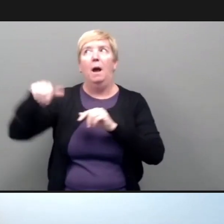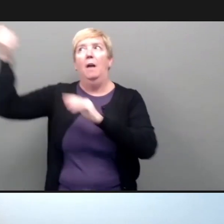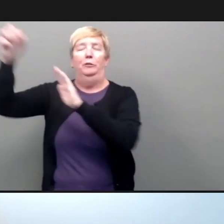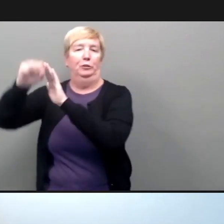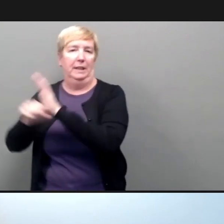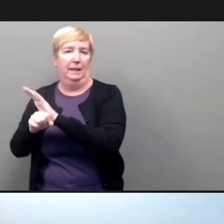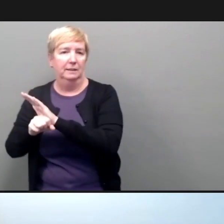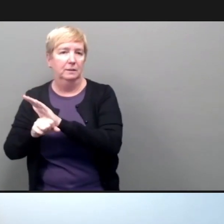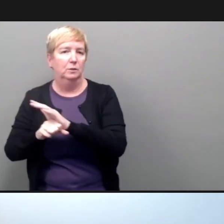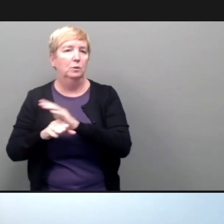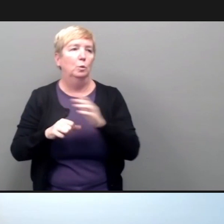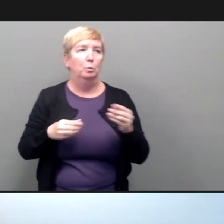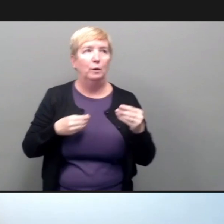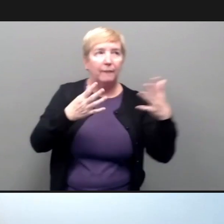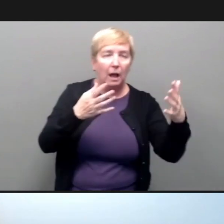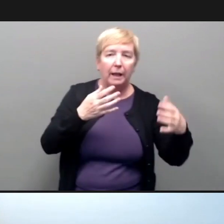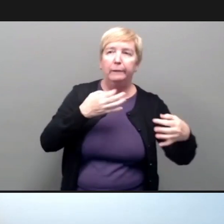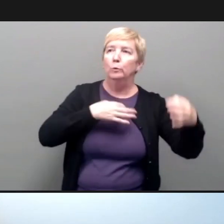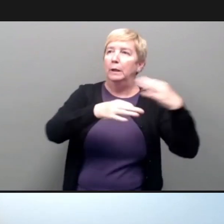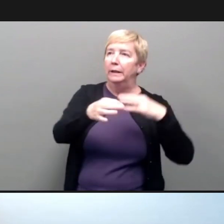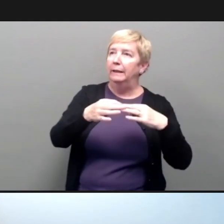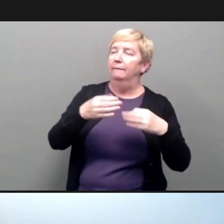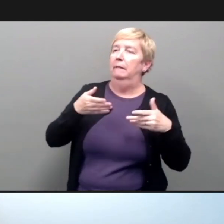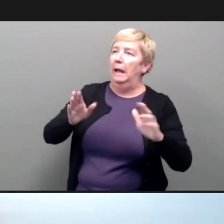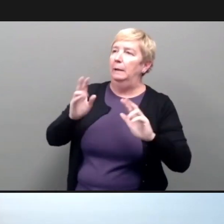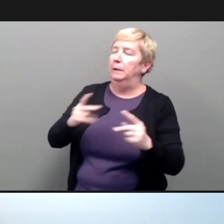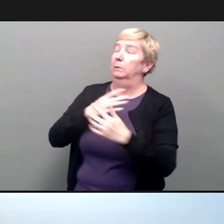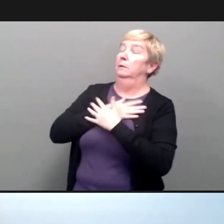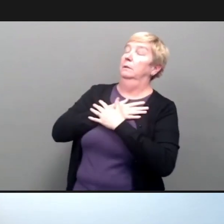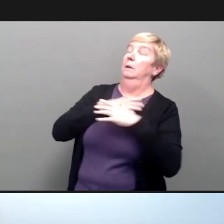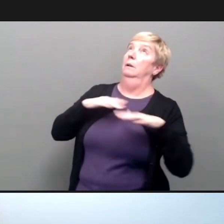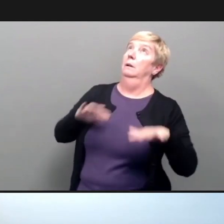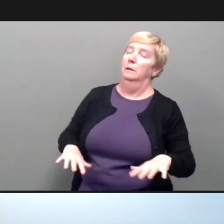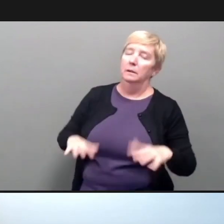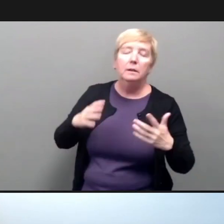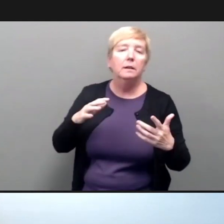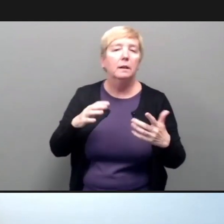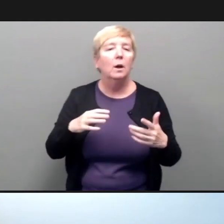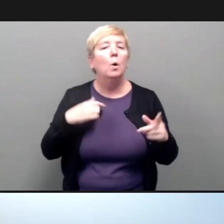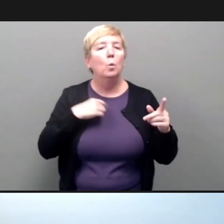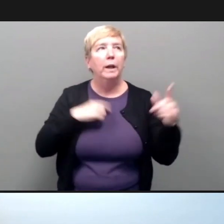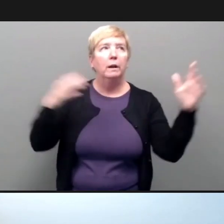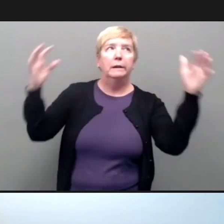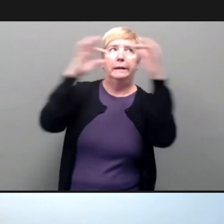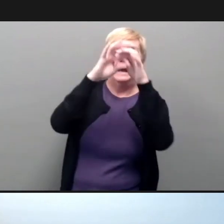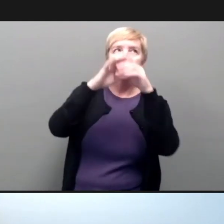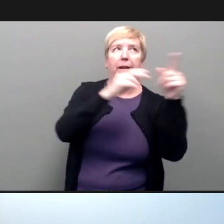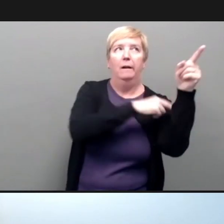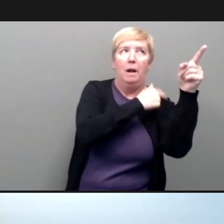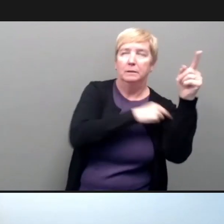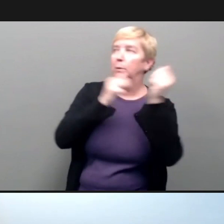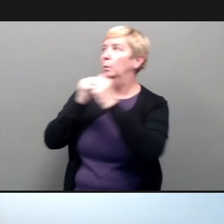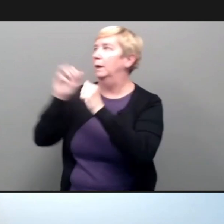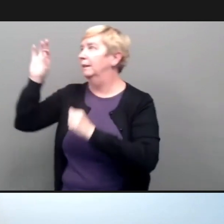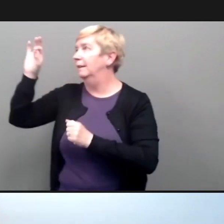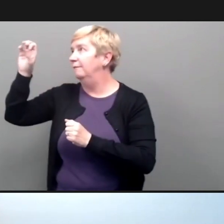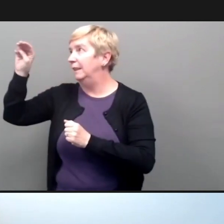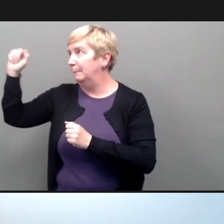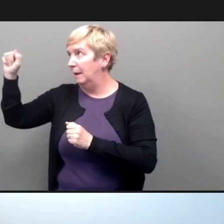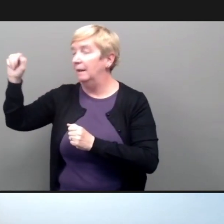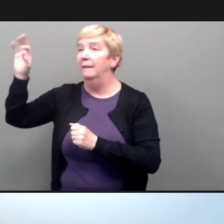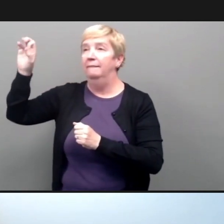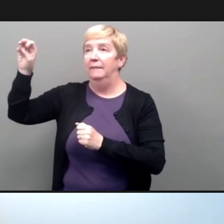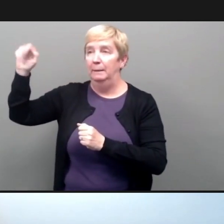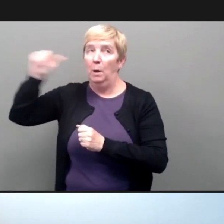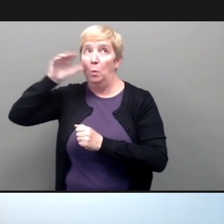to help provide relief. We're connecting hospitals to FEMA, the federal agency that will pay them